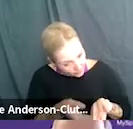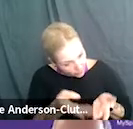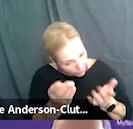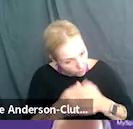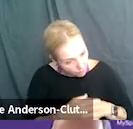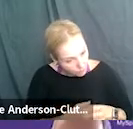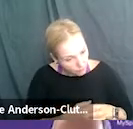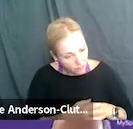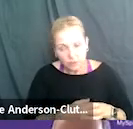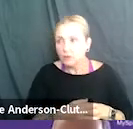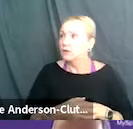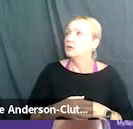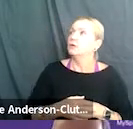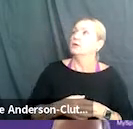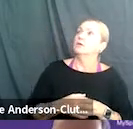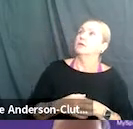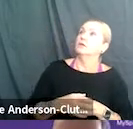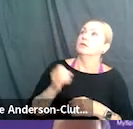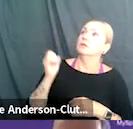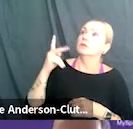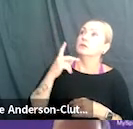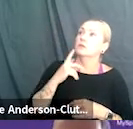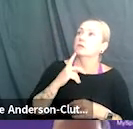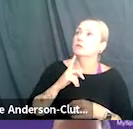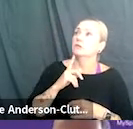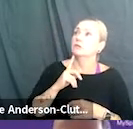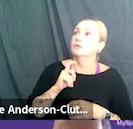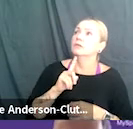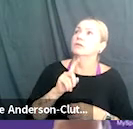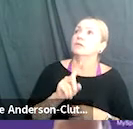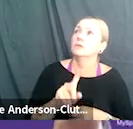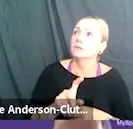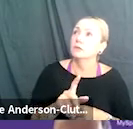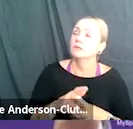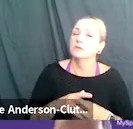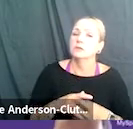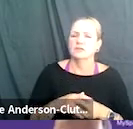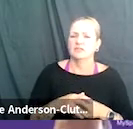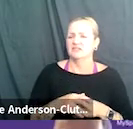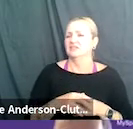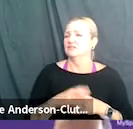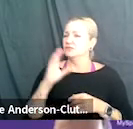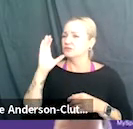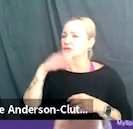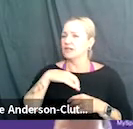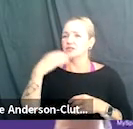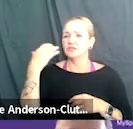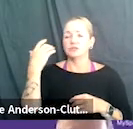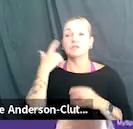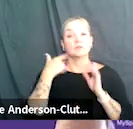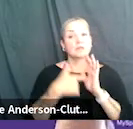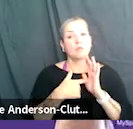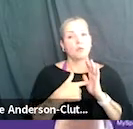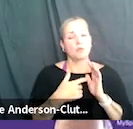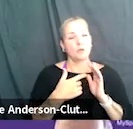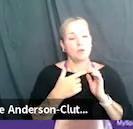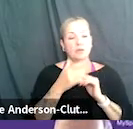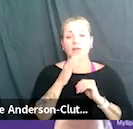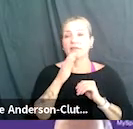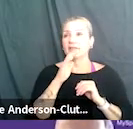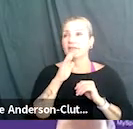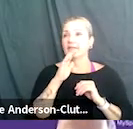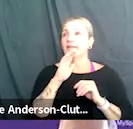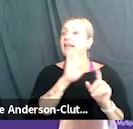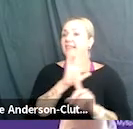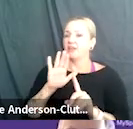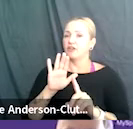trampoline. And so he would go and stand at the door, but wouldn't do anything unless his mom said, okay, you can go outside. And then he would take one step, and then she would say, okay, now you can go